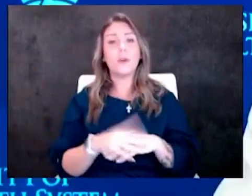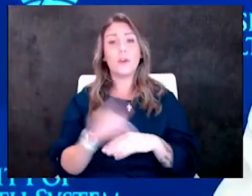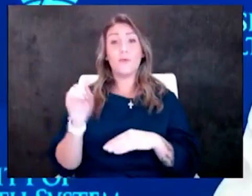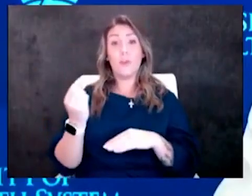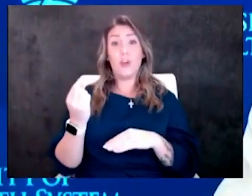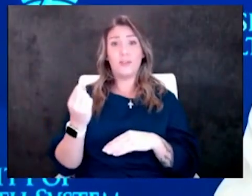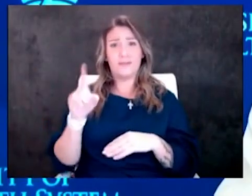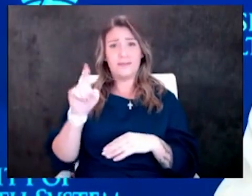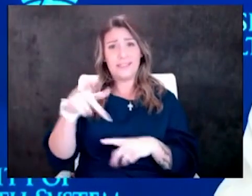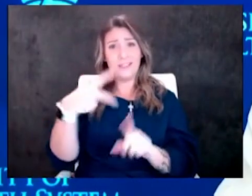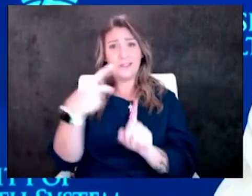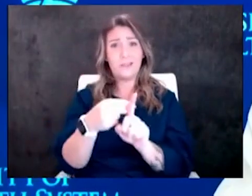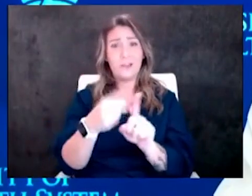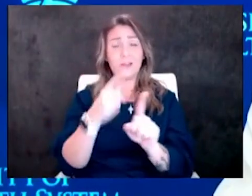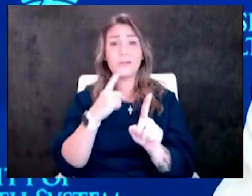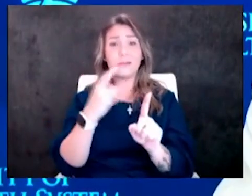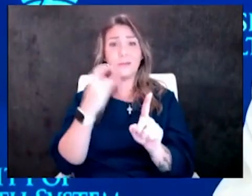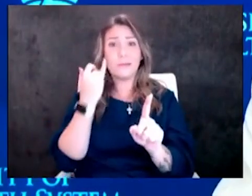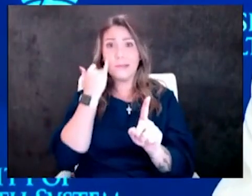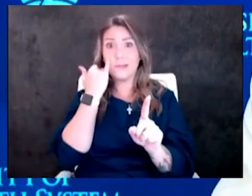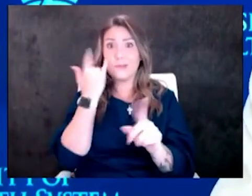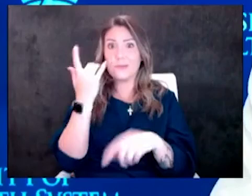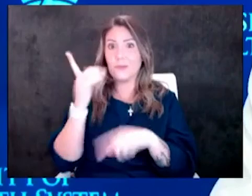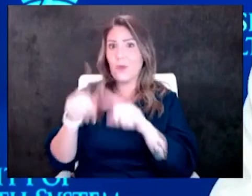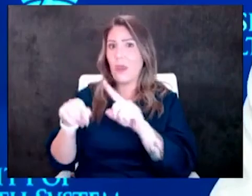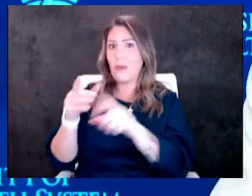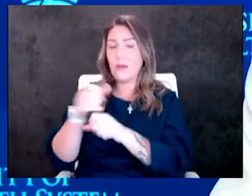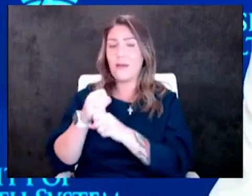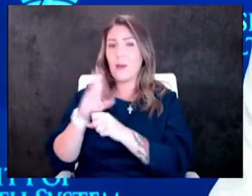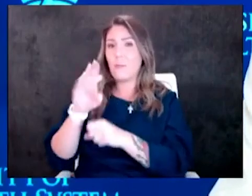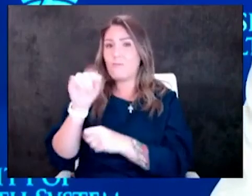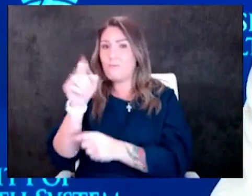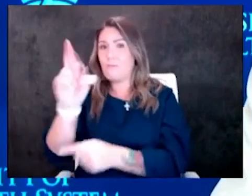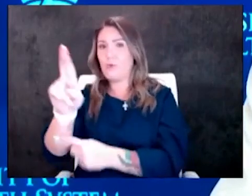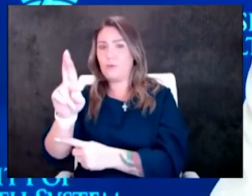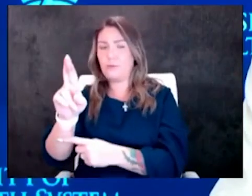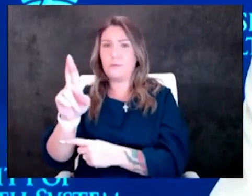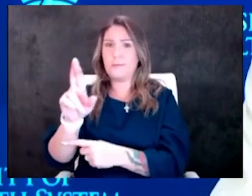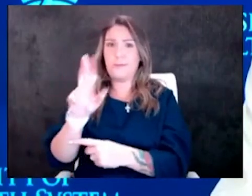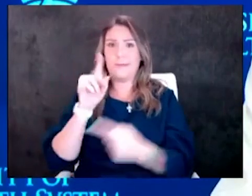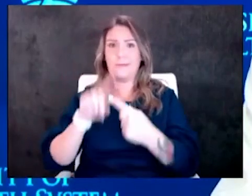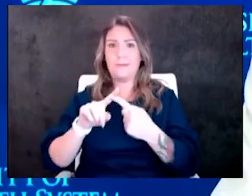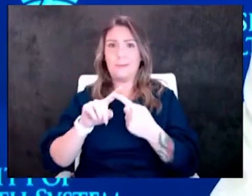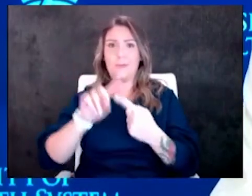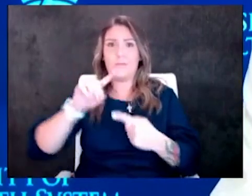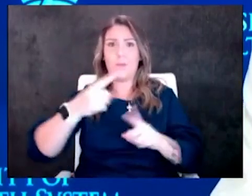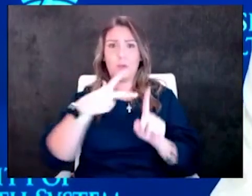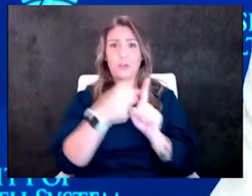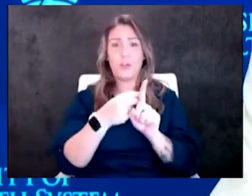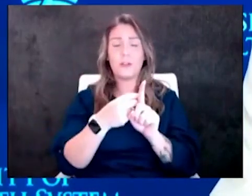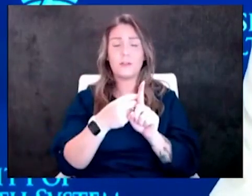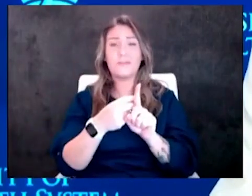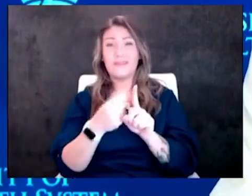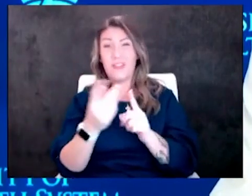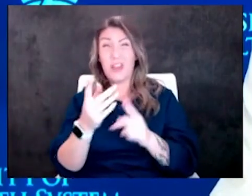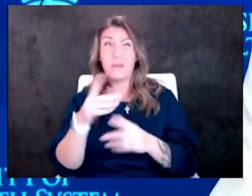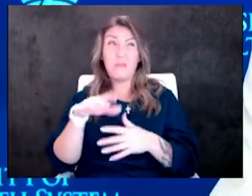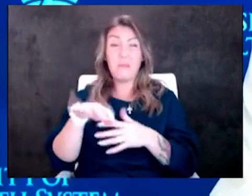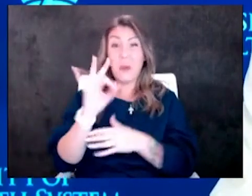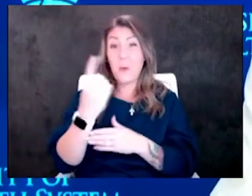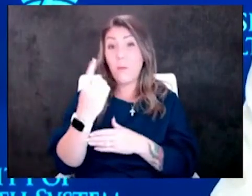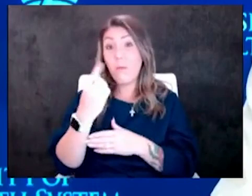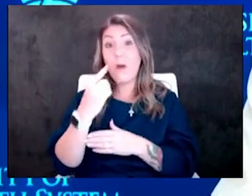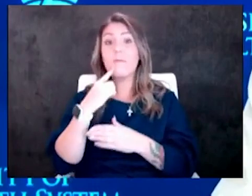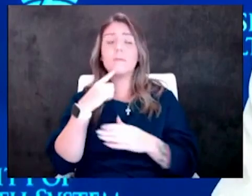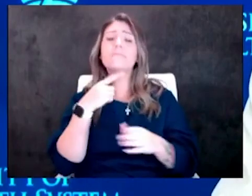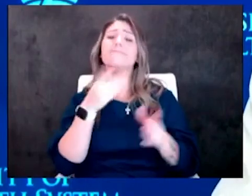you can't get your booster until you've had your first shot. So if I had to pick one, I'd say go get those first shots, because we know that starts the process of